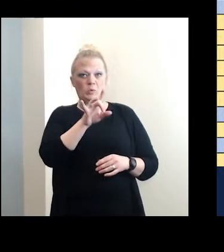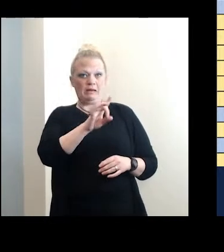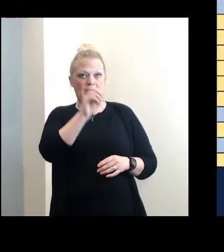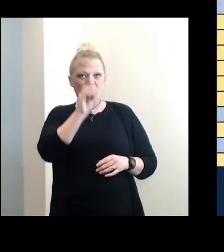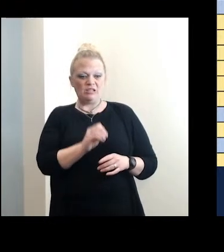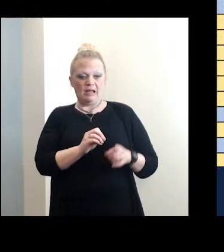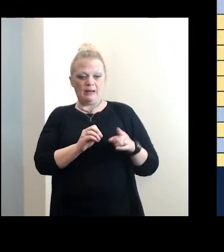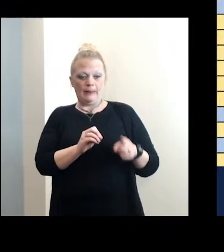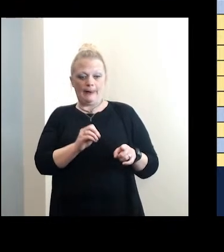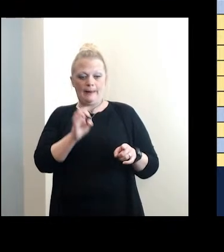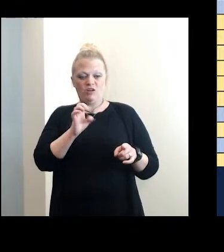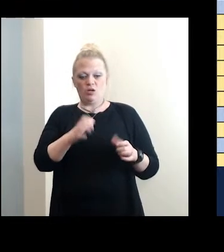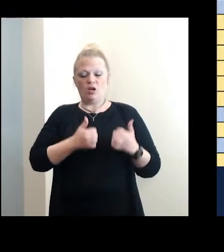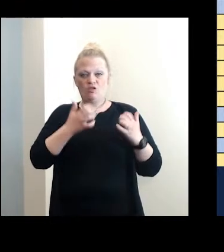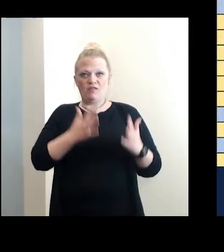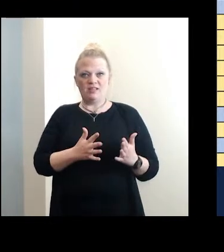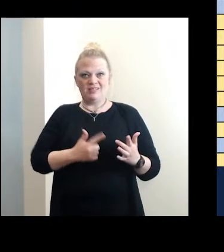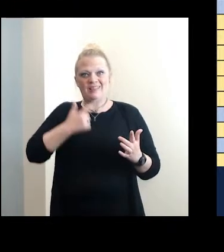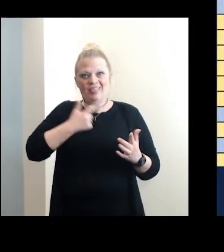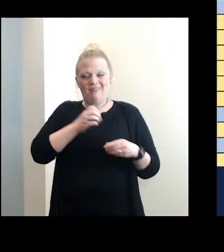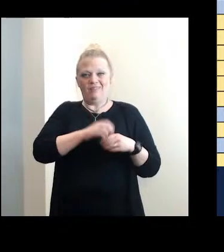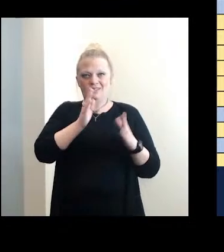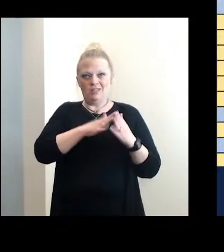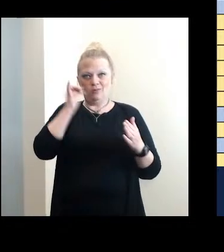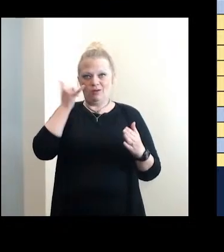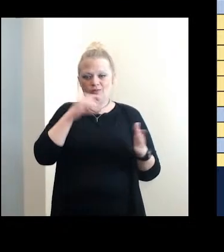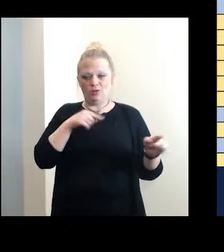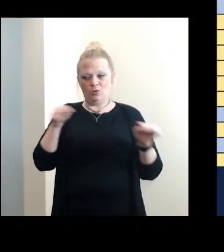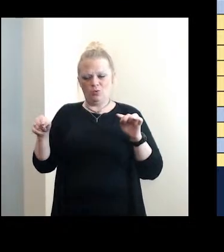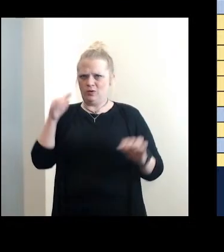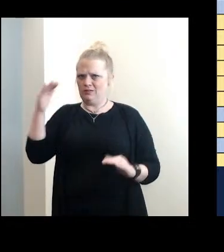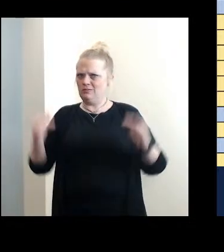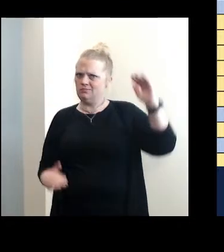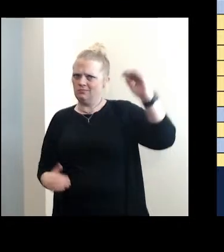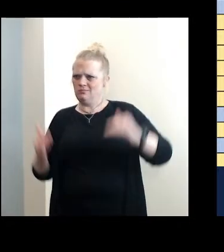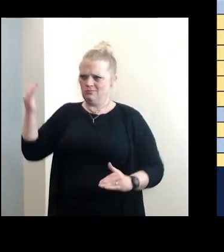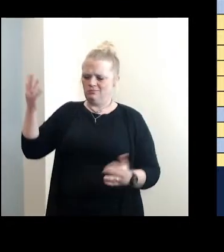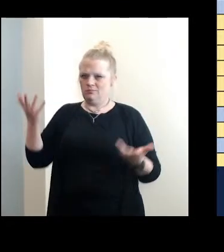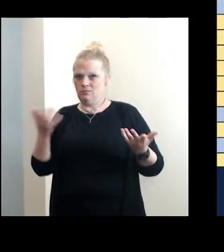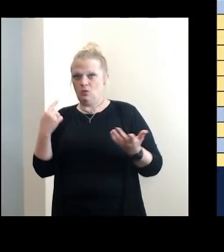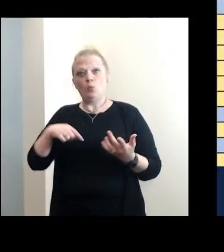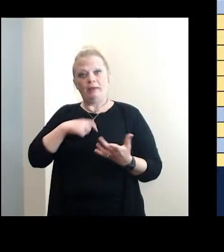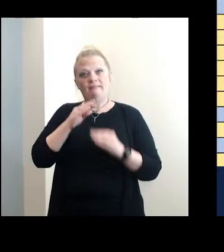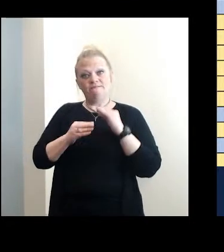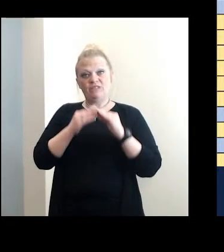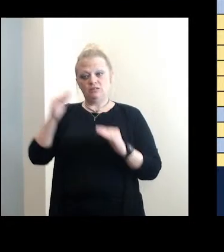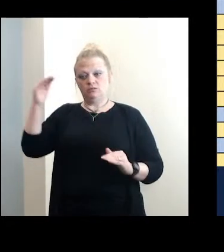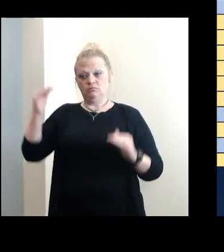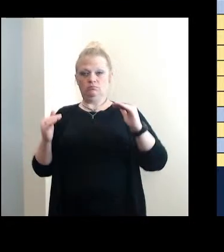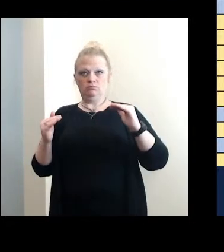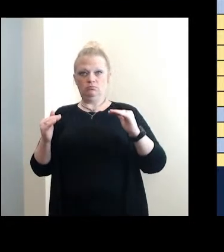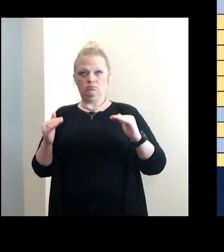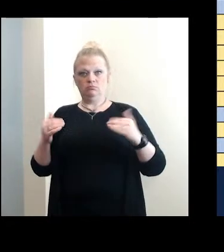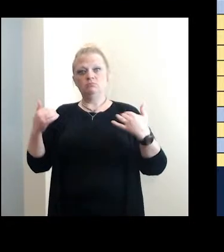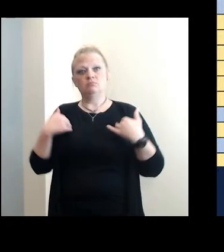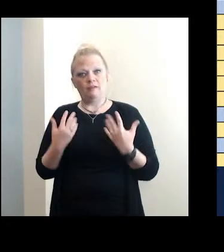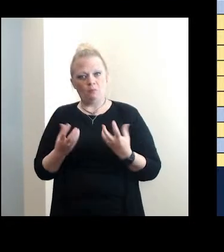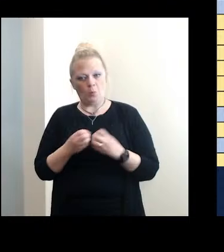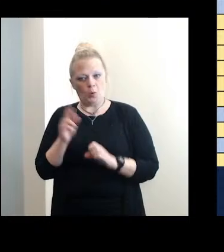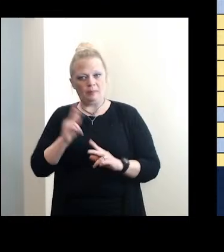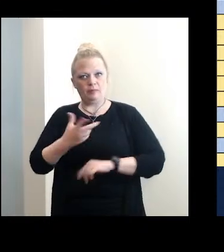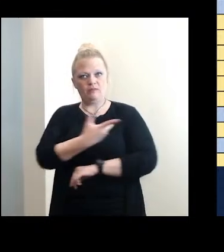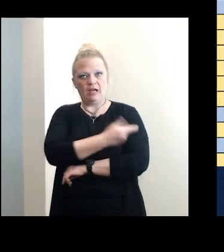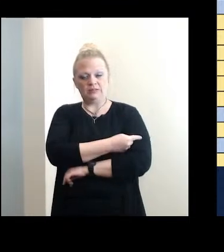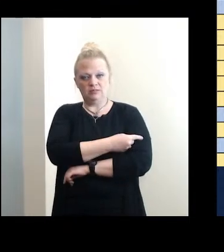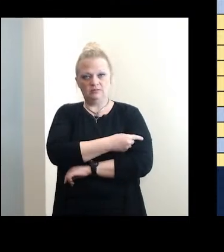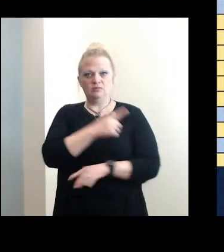28% of Erie County residents live in the city of Buffalo. There's a disparity there, and we can fix that disparity by getting more people vaccinated. So